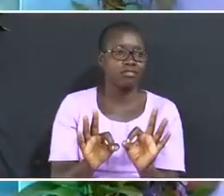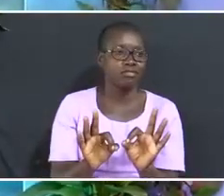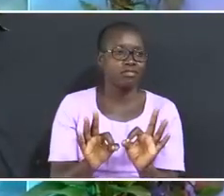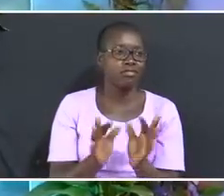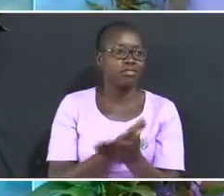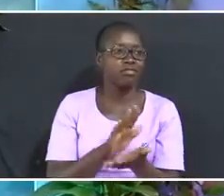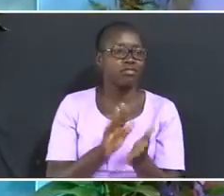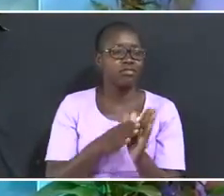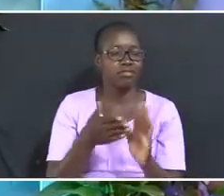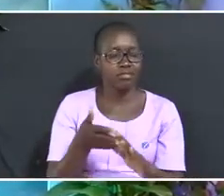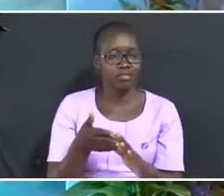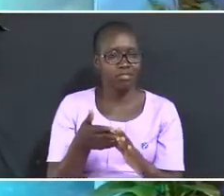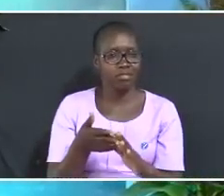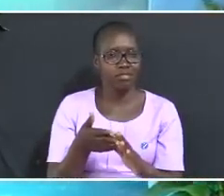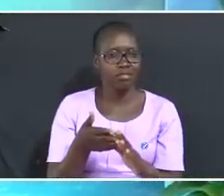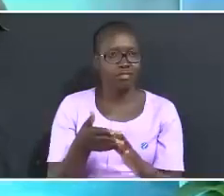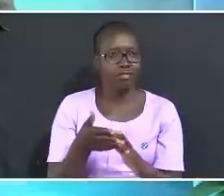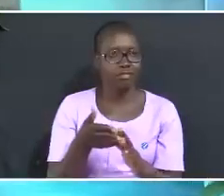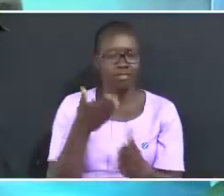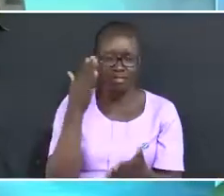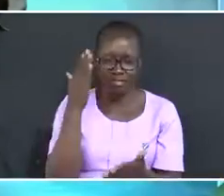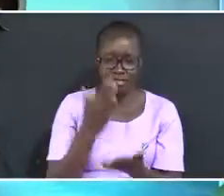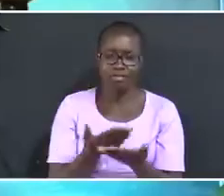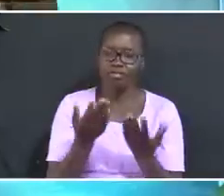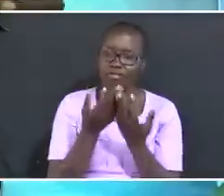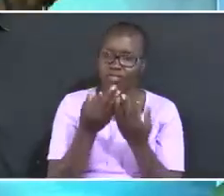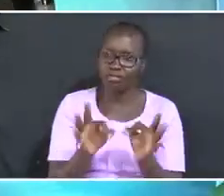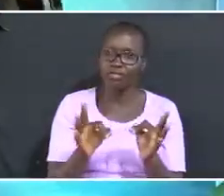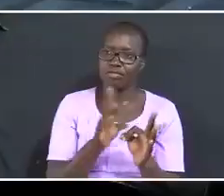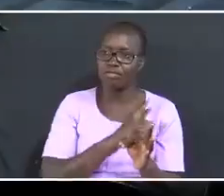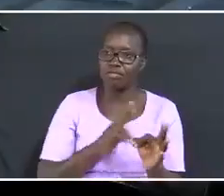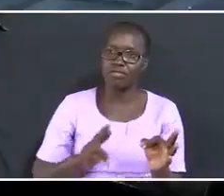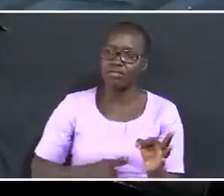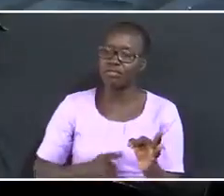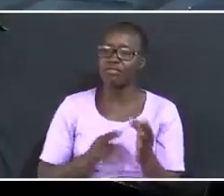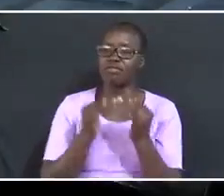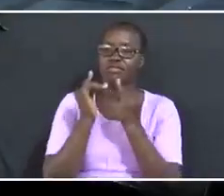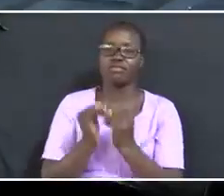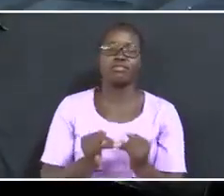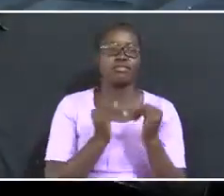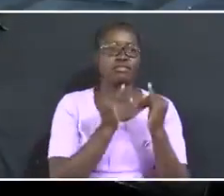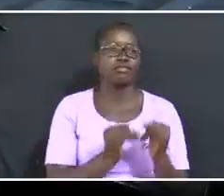You become a really free religious individual.